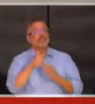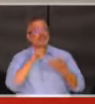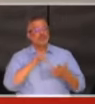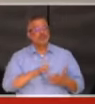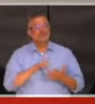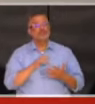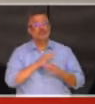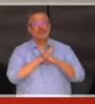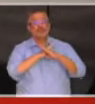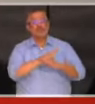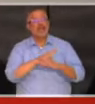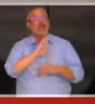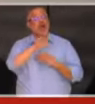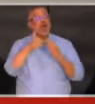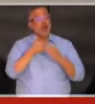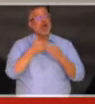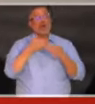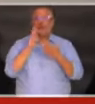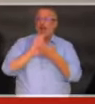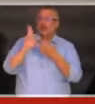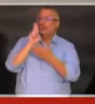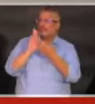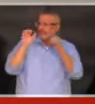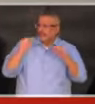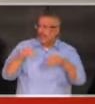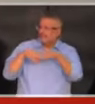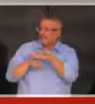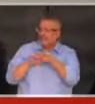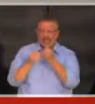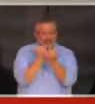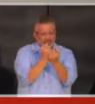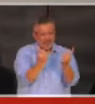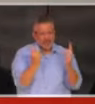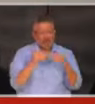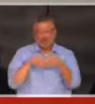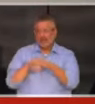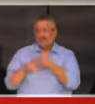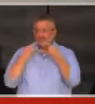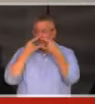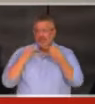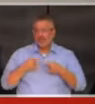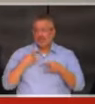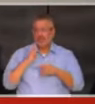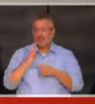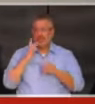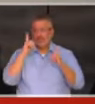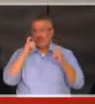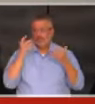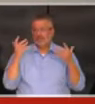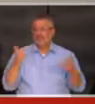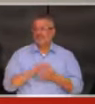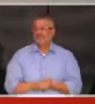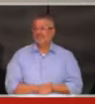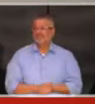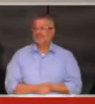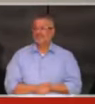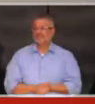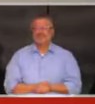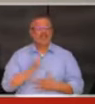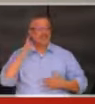students are protected, that all those doors are opened for every single one of them. Let me take my mask off, at least for the last photo, right?